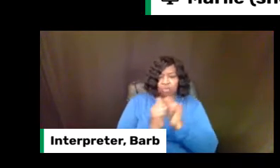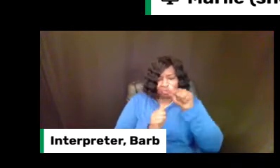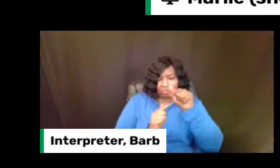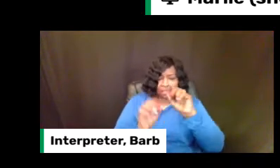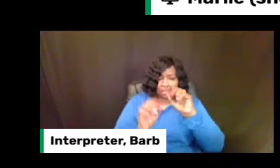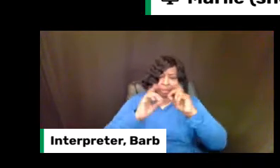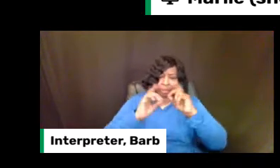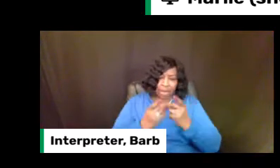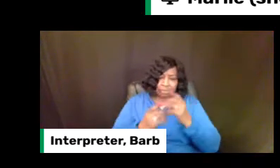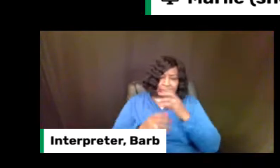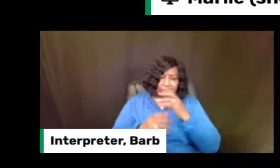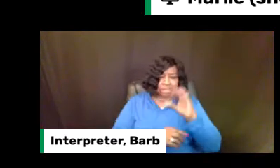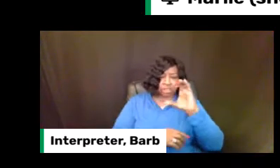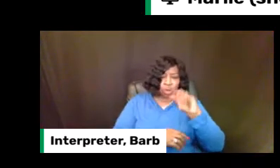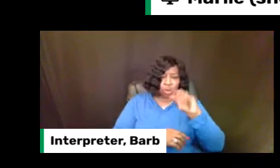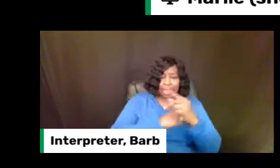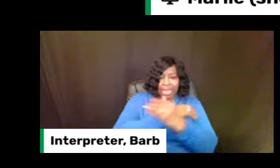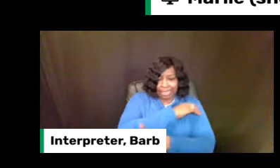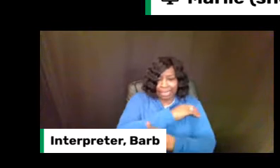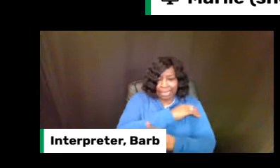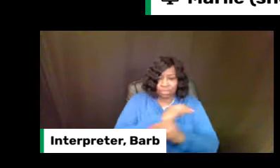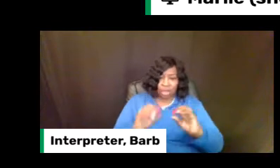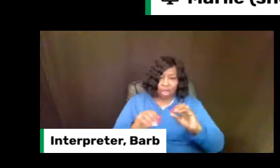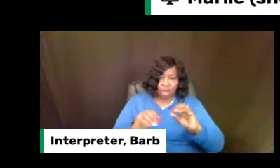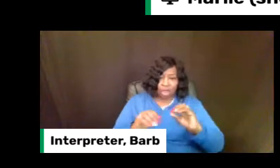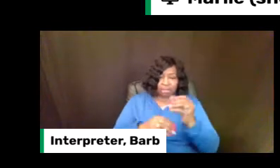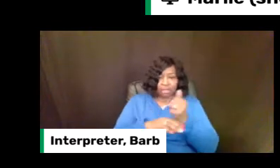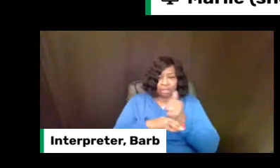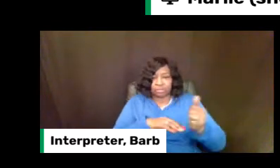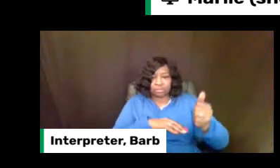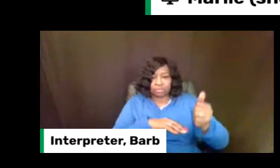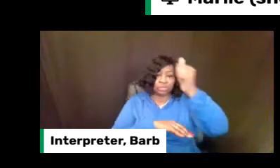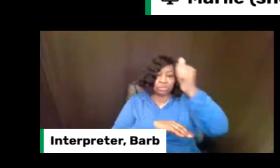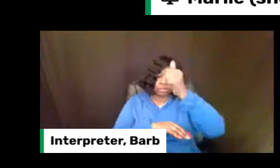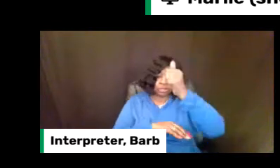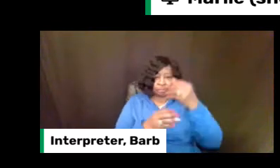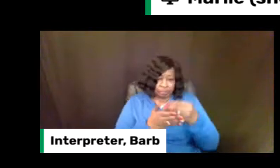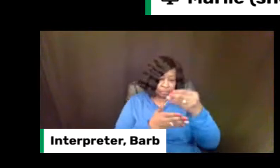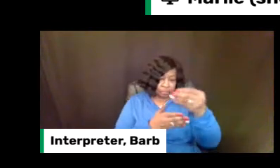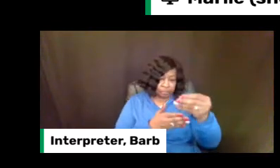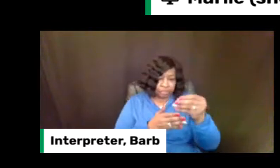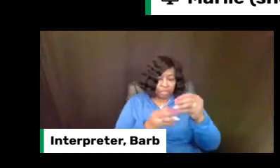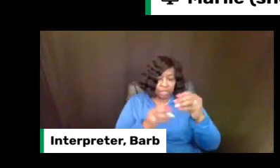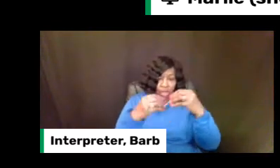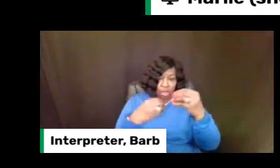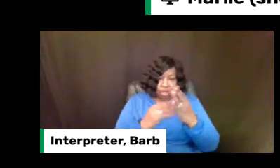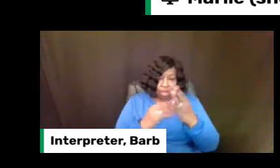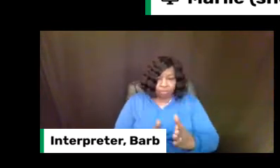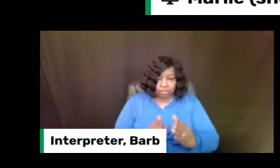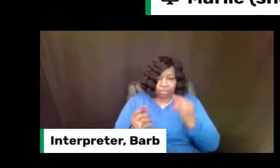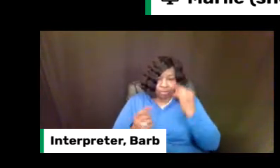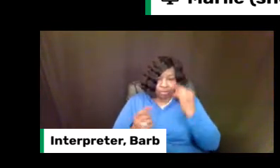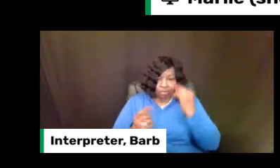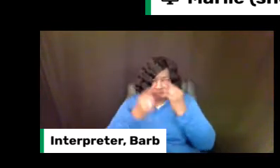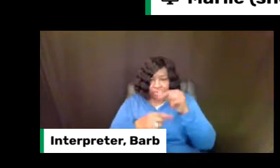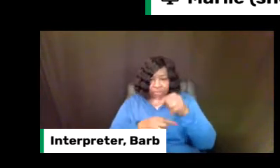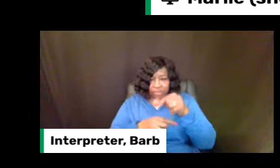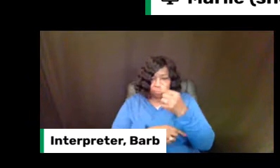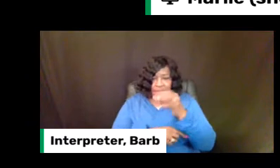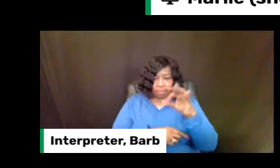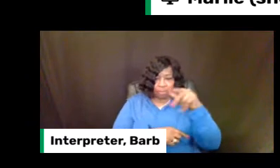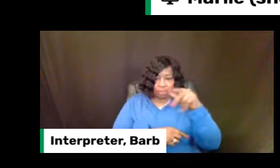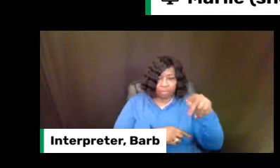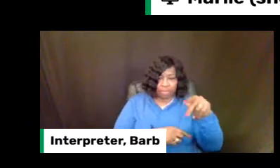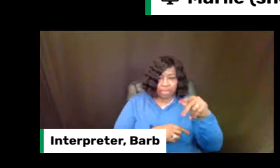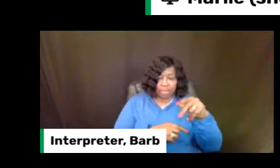departments and the Cook County Office of the Chief Procurement Officer to integrate GFPP principles into